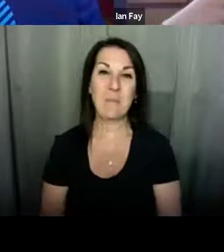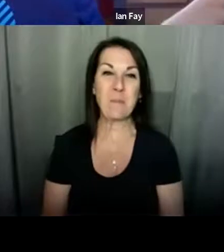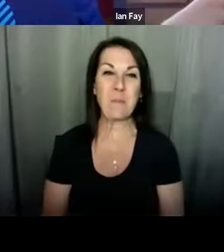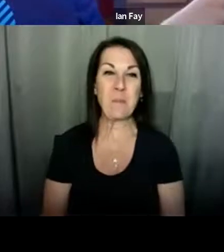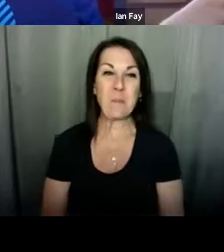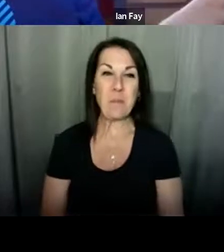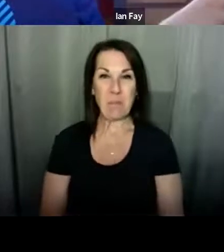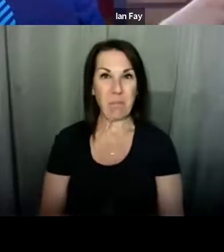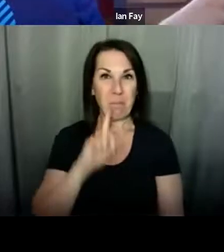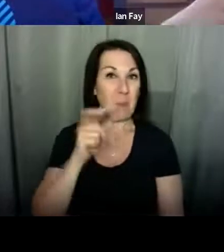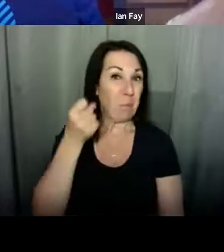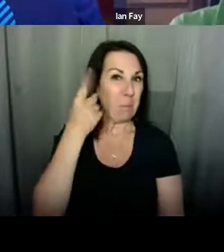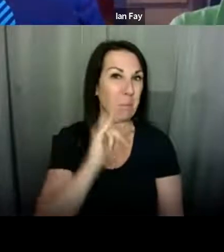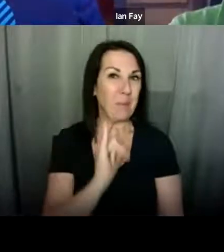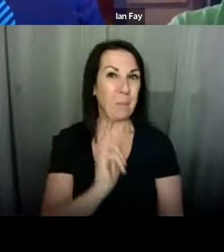I hear you.